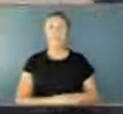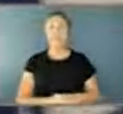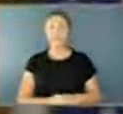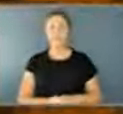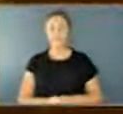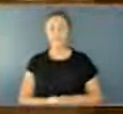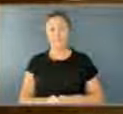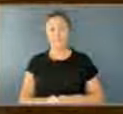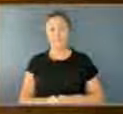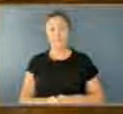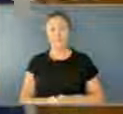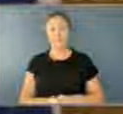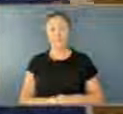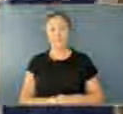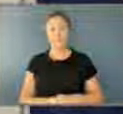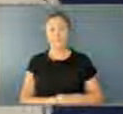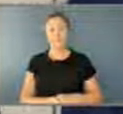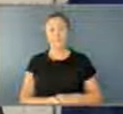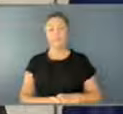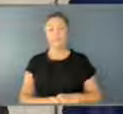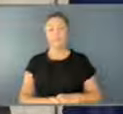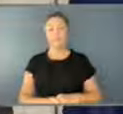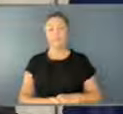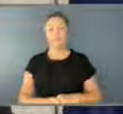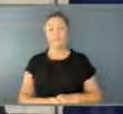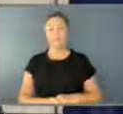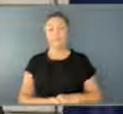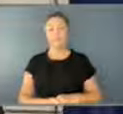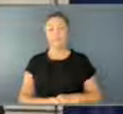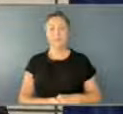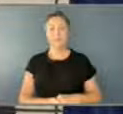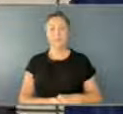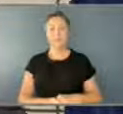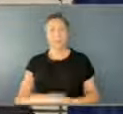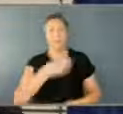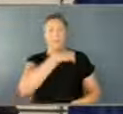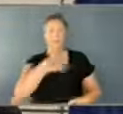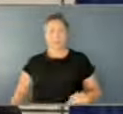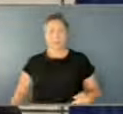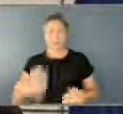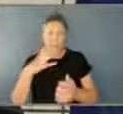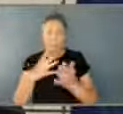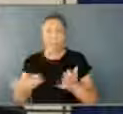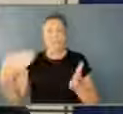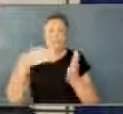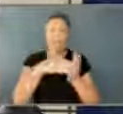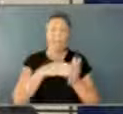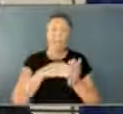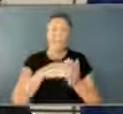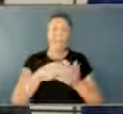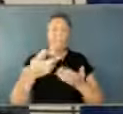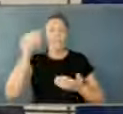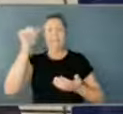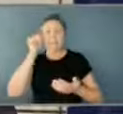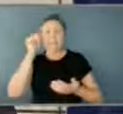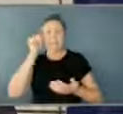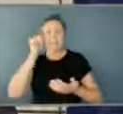add to that? I will. Look, very briefly, as I mentioned, in a world of, the last 24